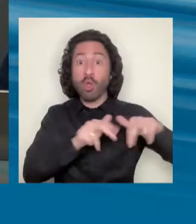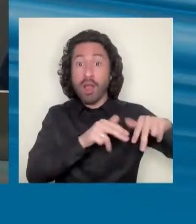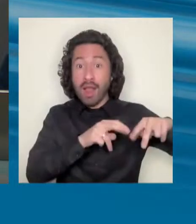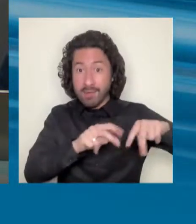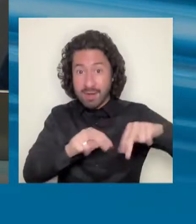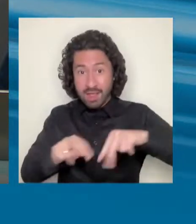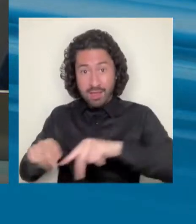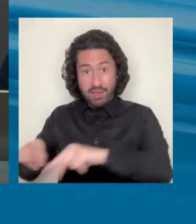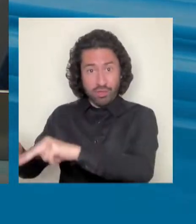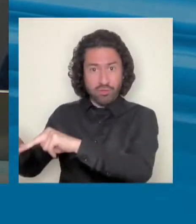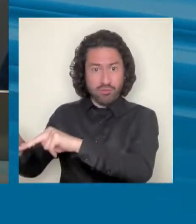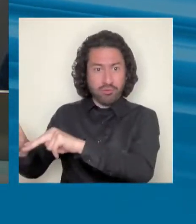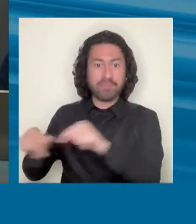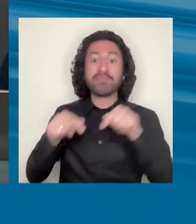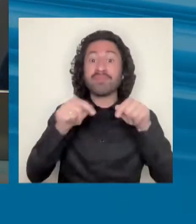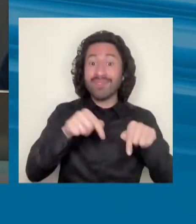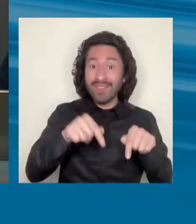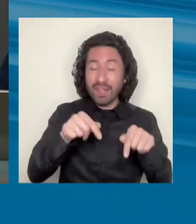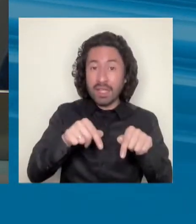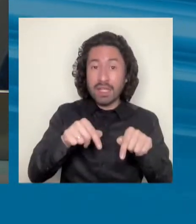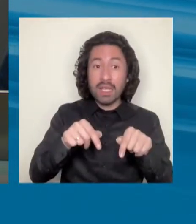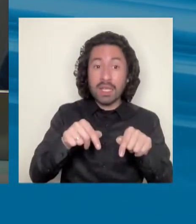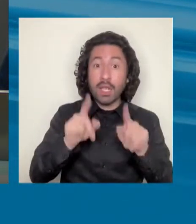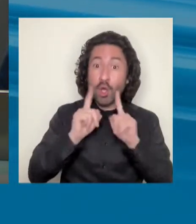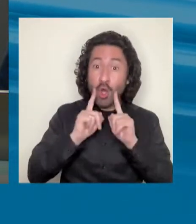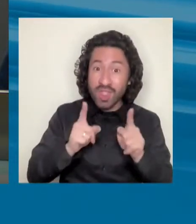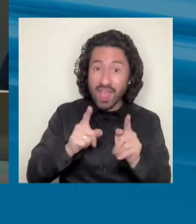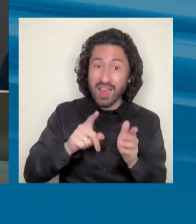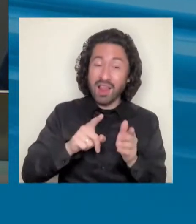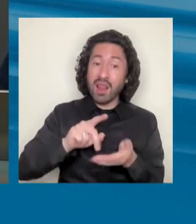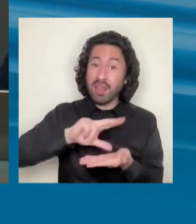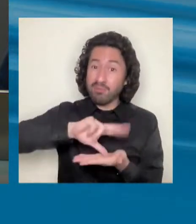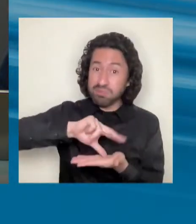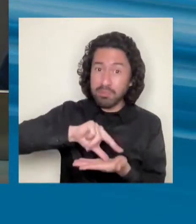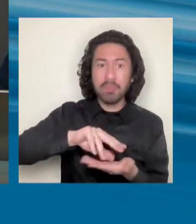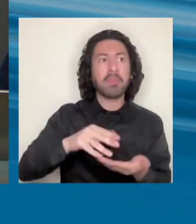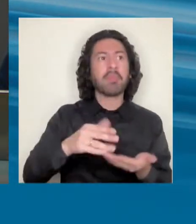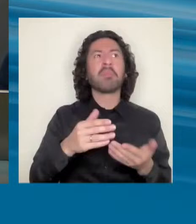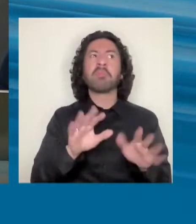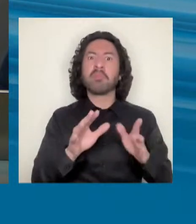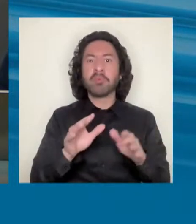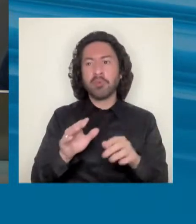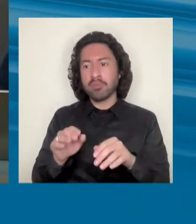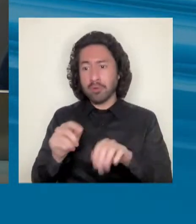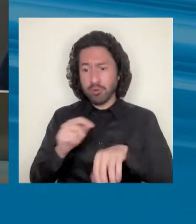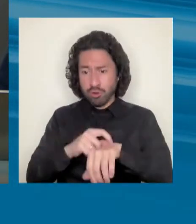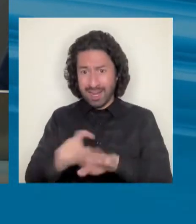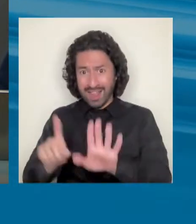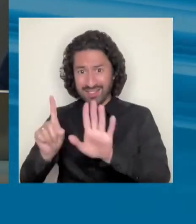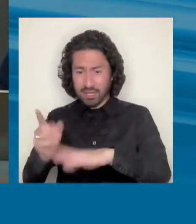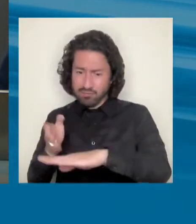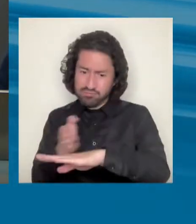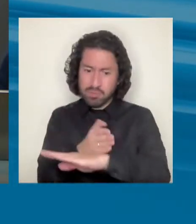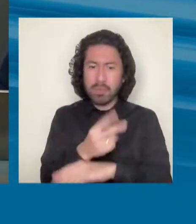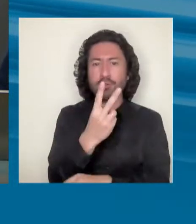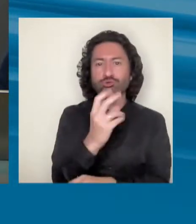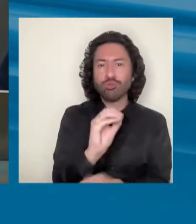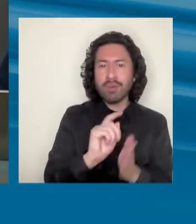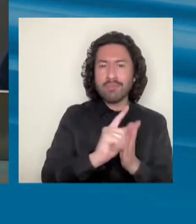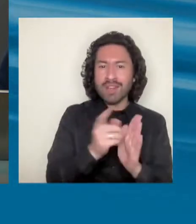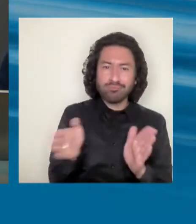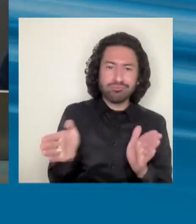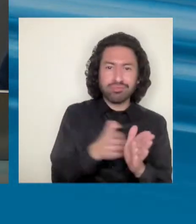We will walk there and we will leave 20 minutes before 6 p.m.